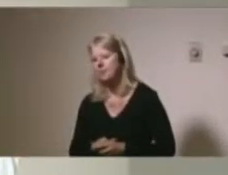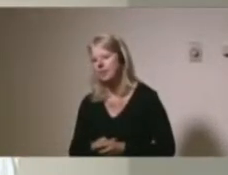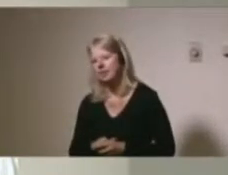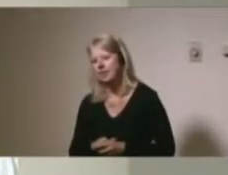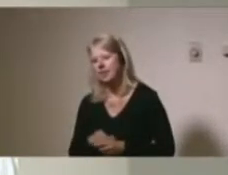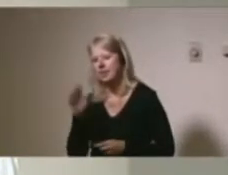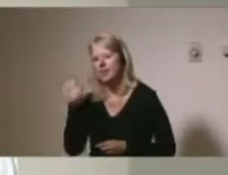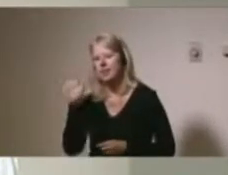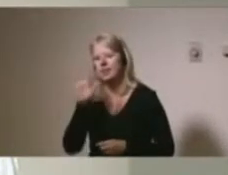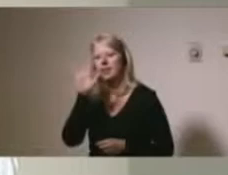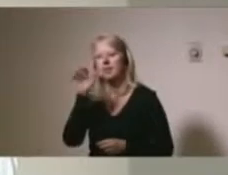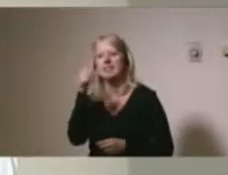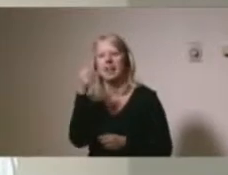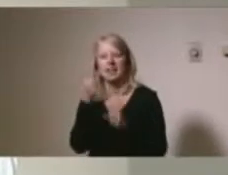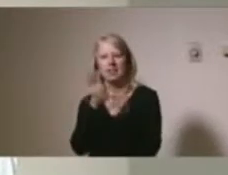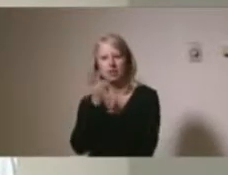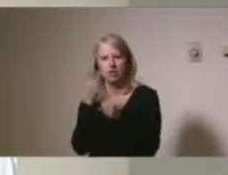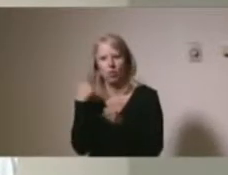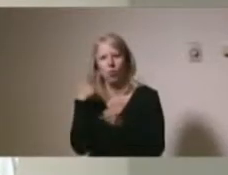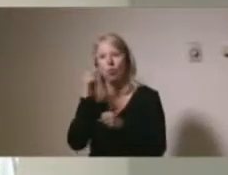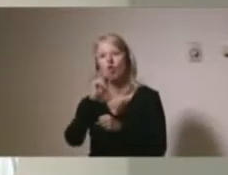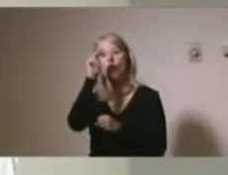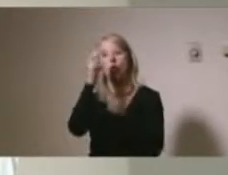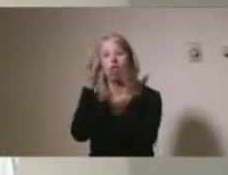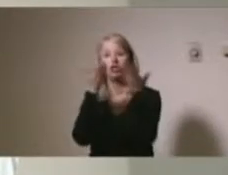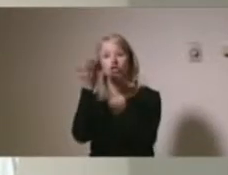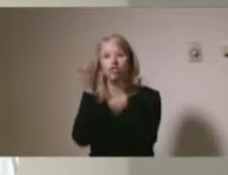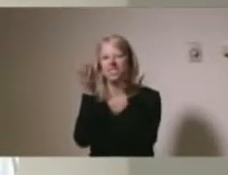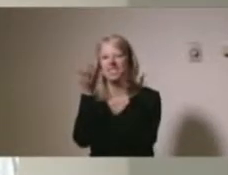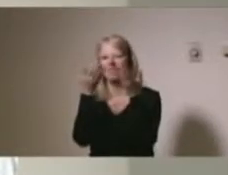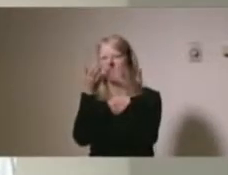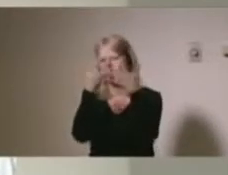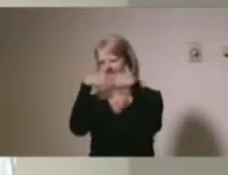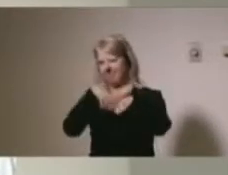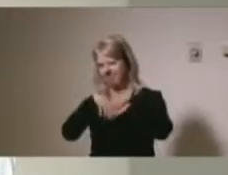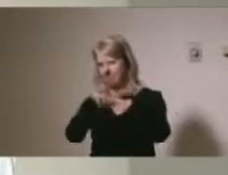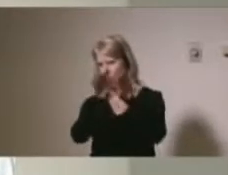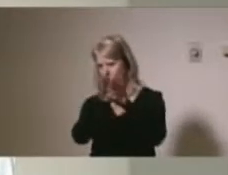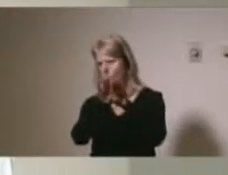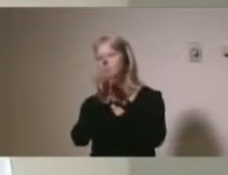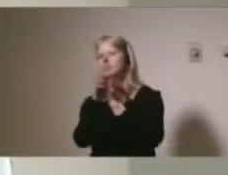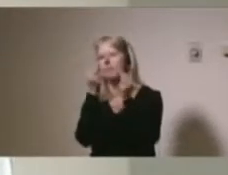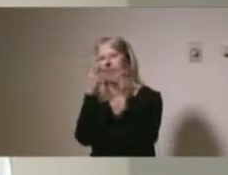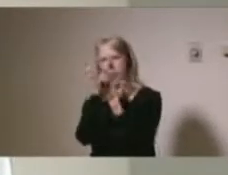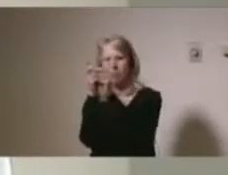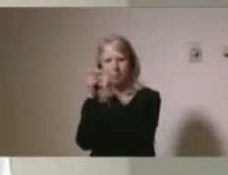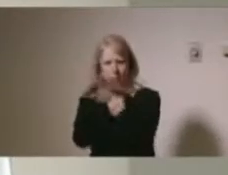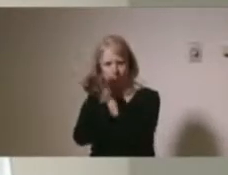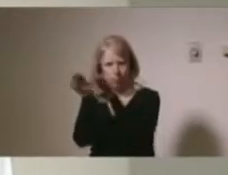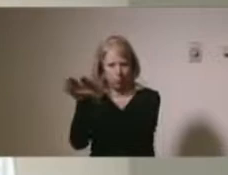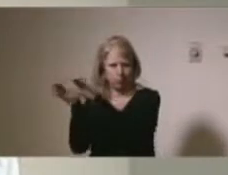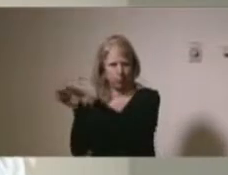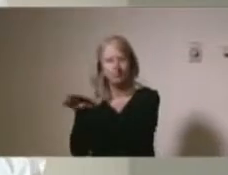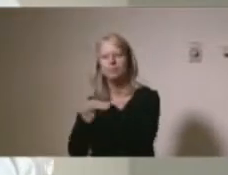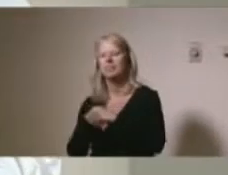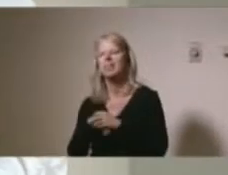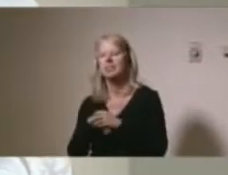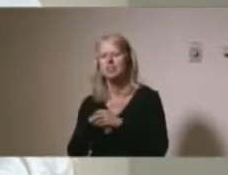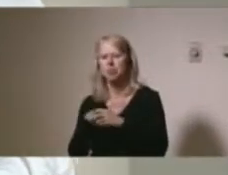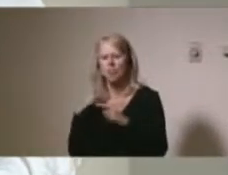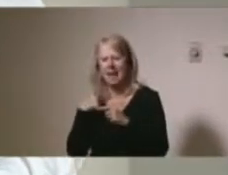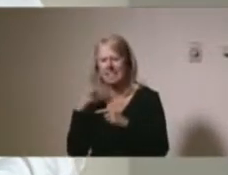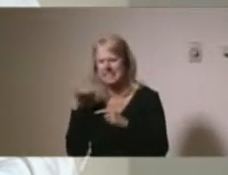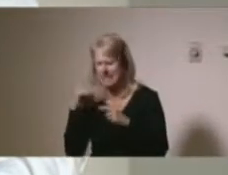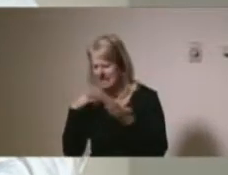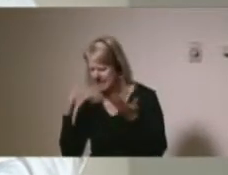10 years ago, Northern Services was dissolved, and at that time, so was a lot of the departments. So I went through my old contact book